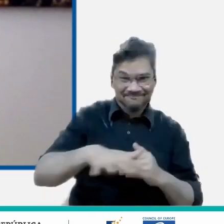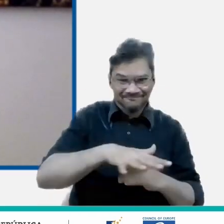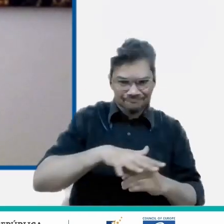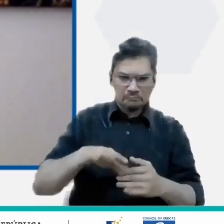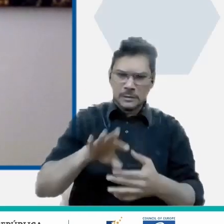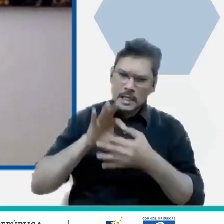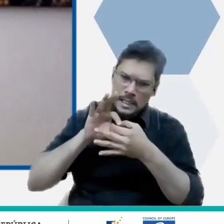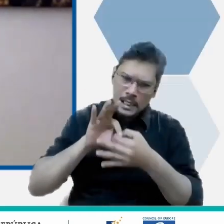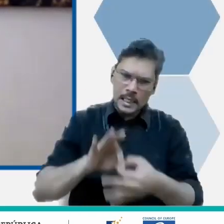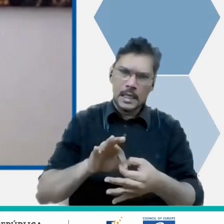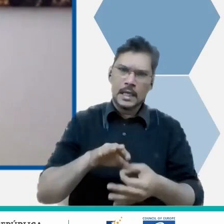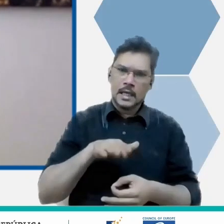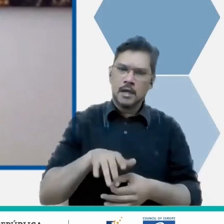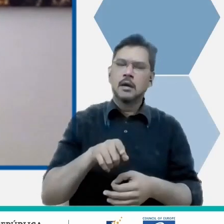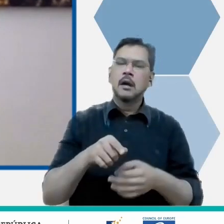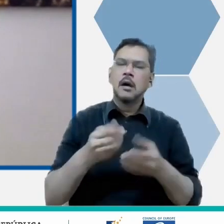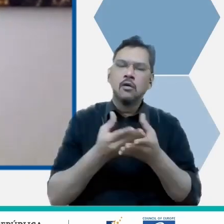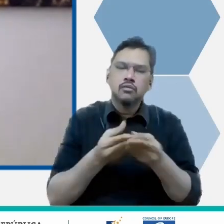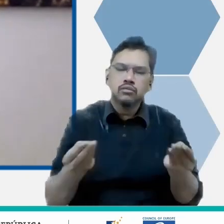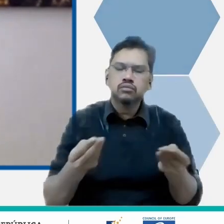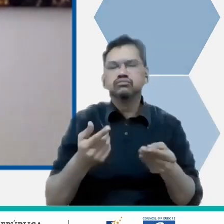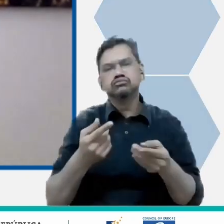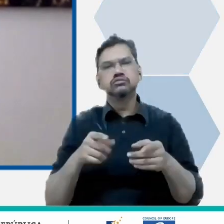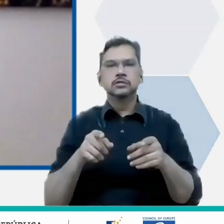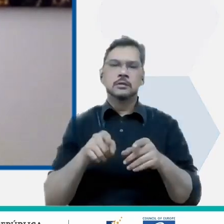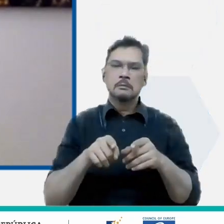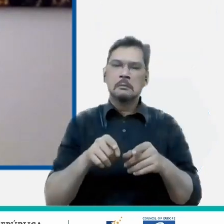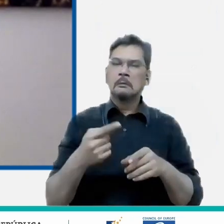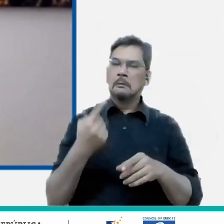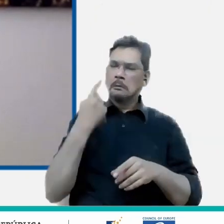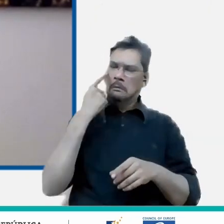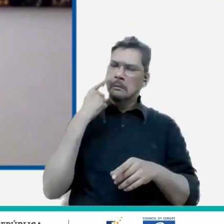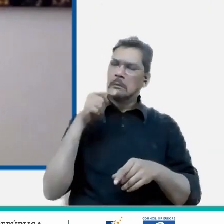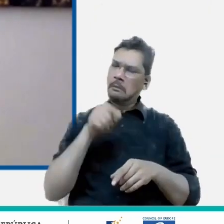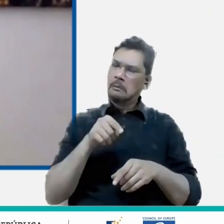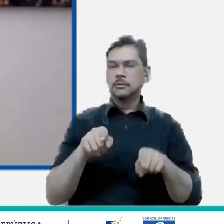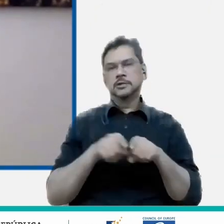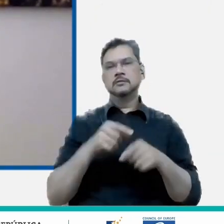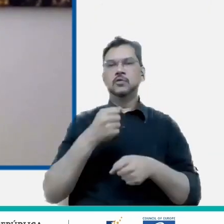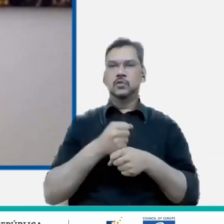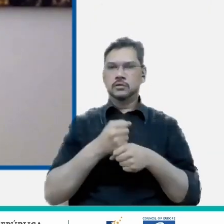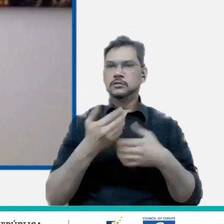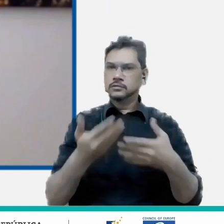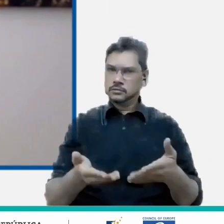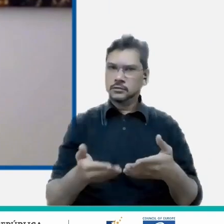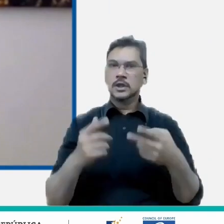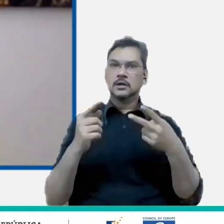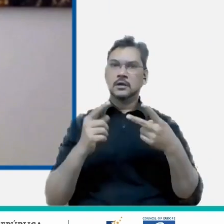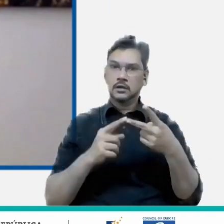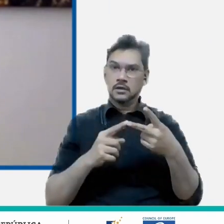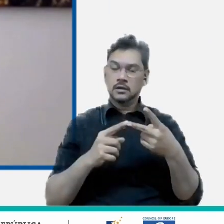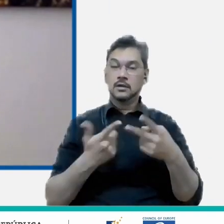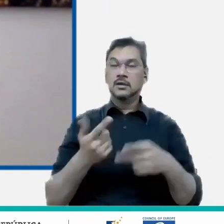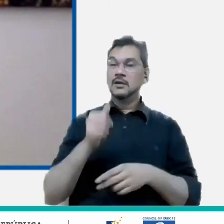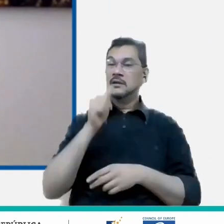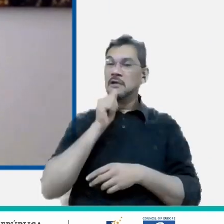common and comparable risk and similar social economic profiles. Secondly, broader integration of climate risk into